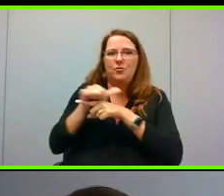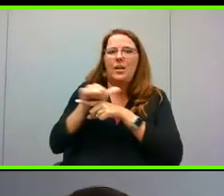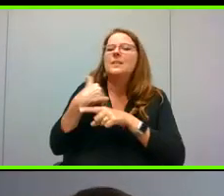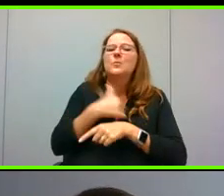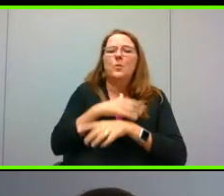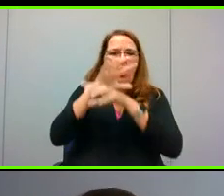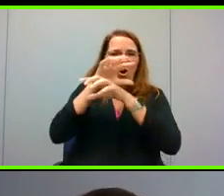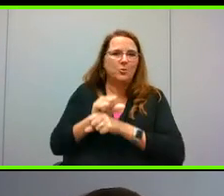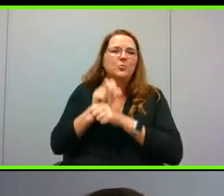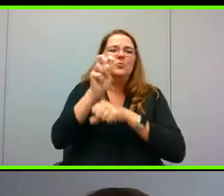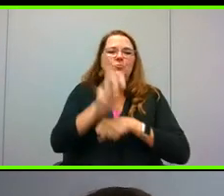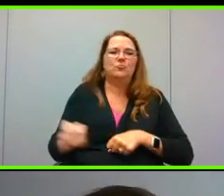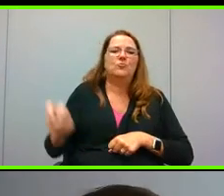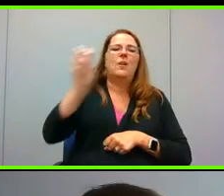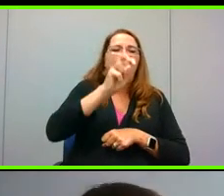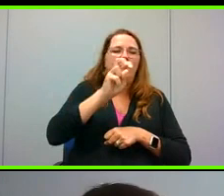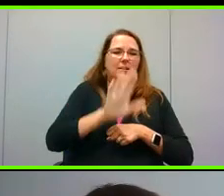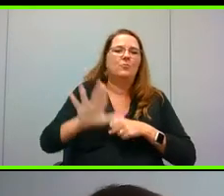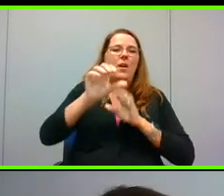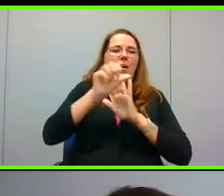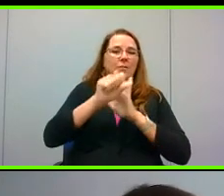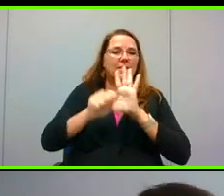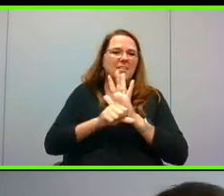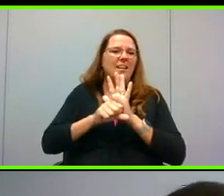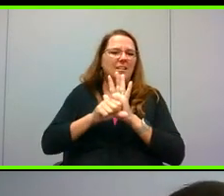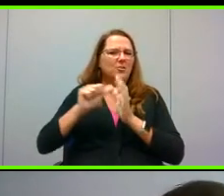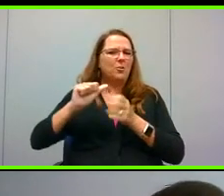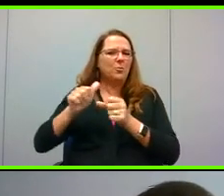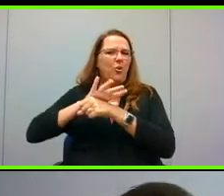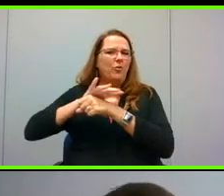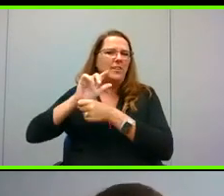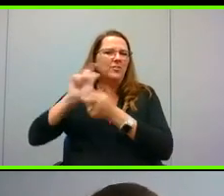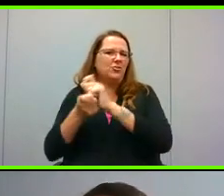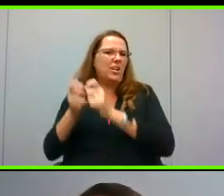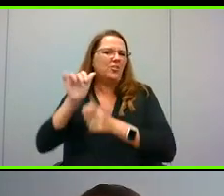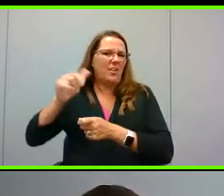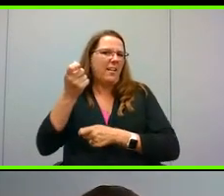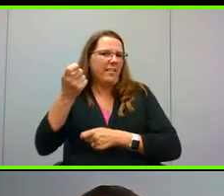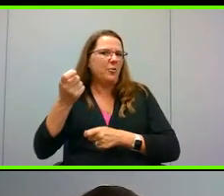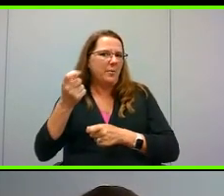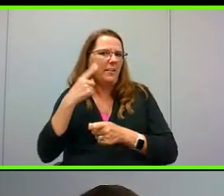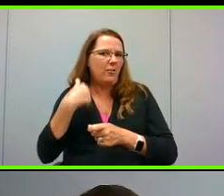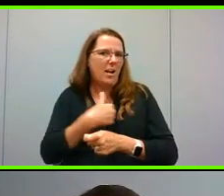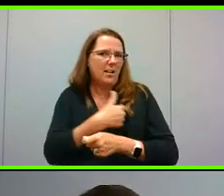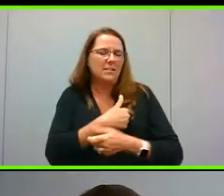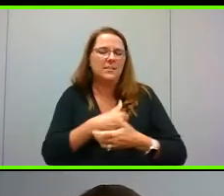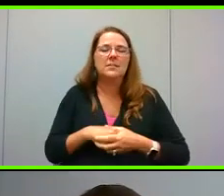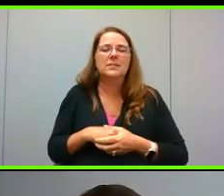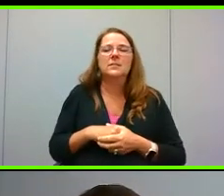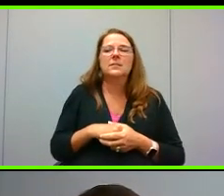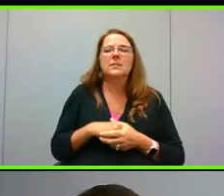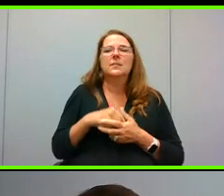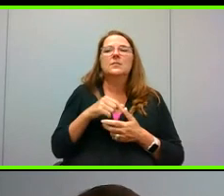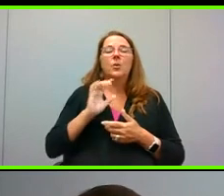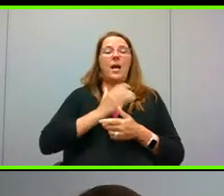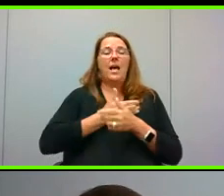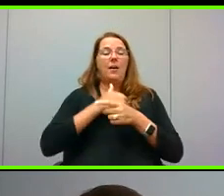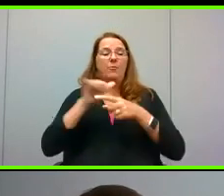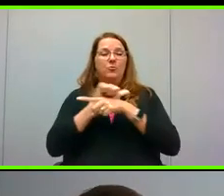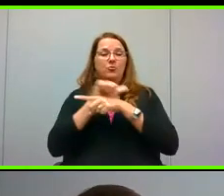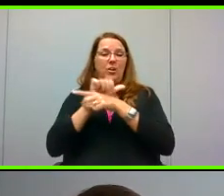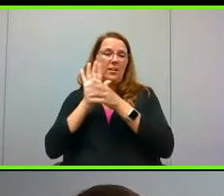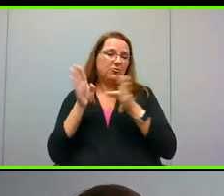state doing that. And so, COVID has changed that somewhat or a lot. We were able to shift our trainings very